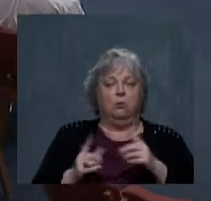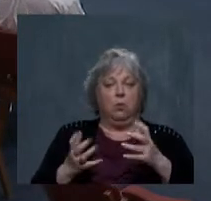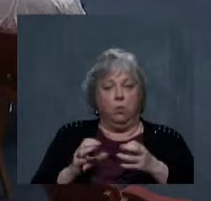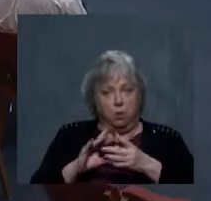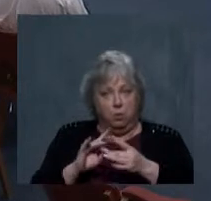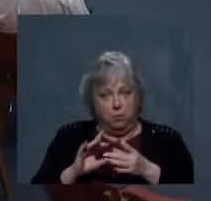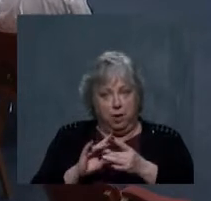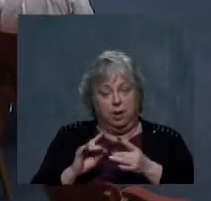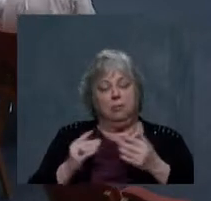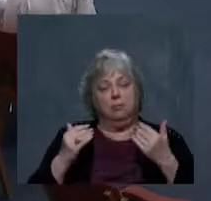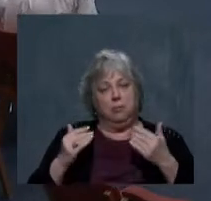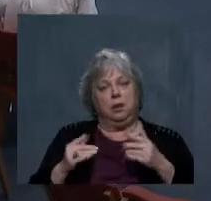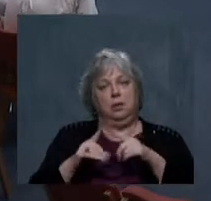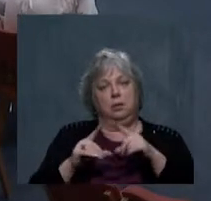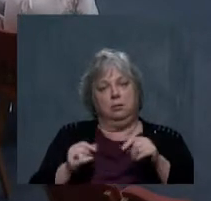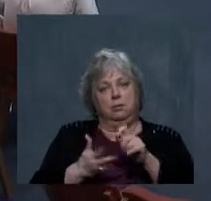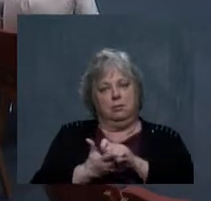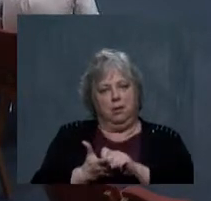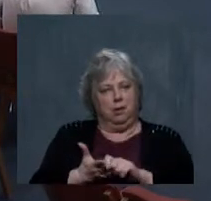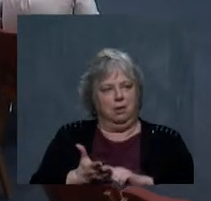so.